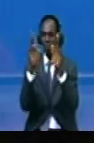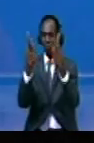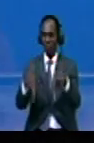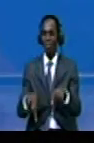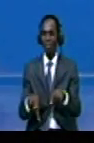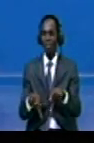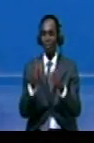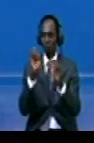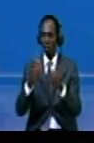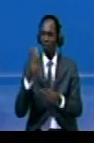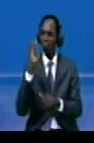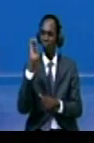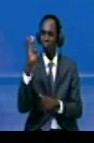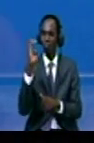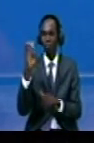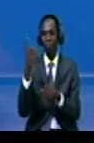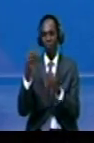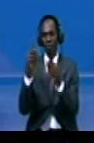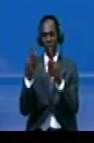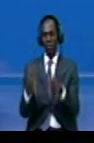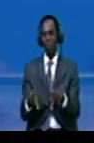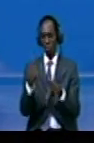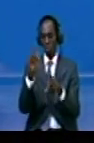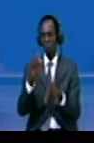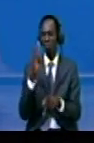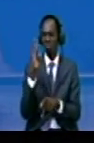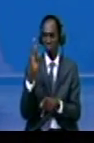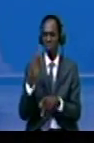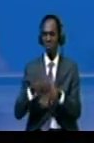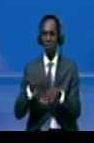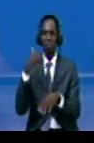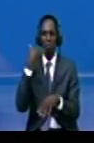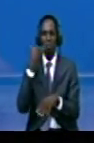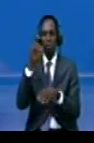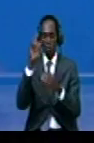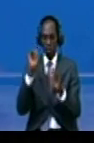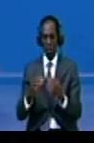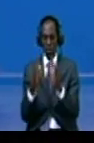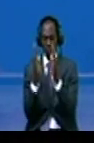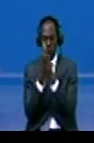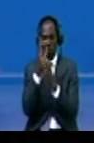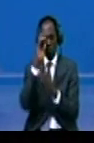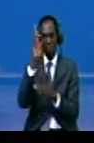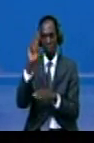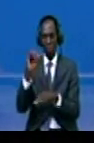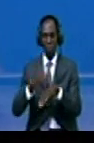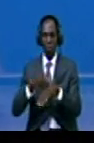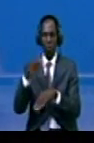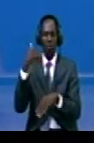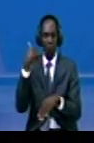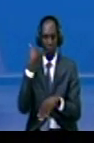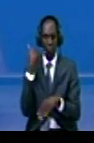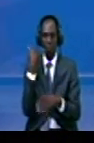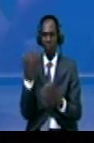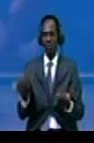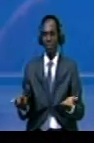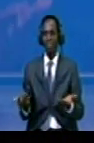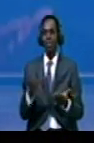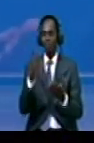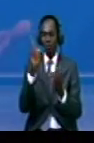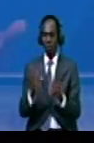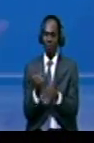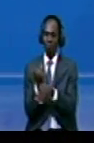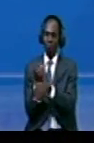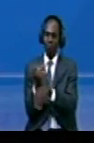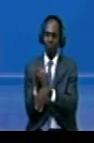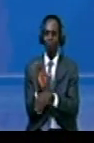can evangelize, you can preach, you can even pray for them now over the phone, you can